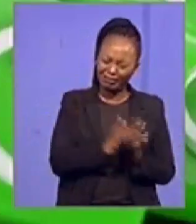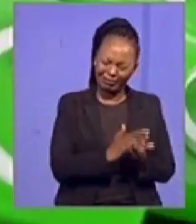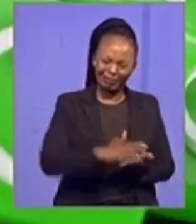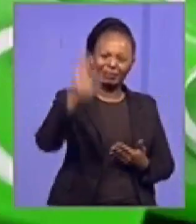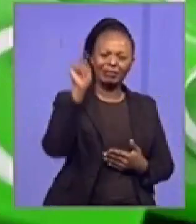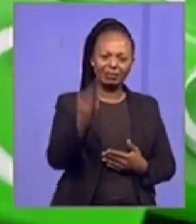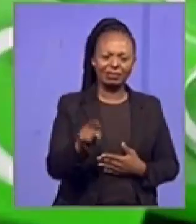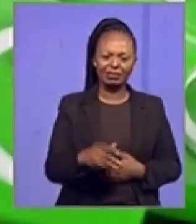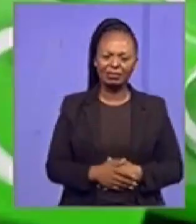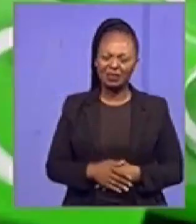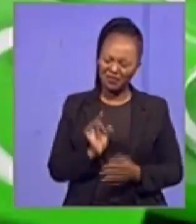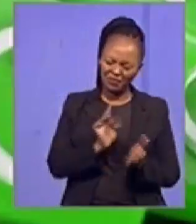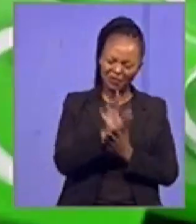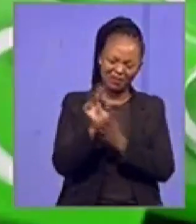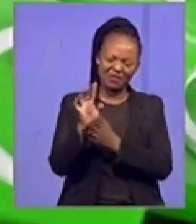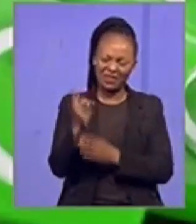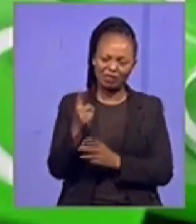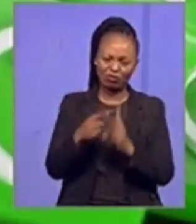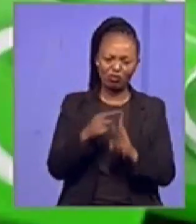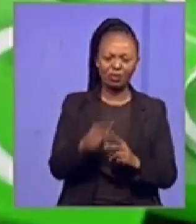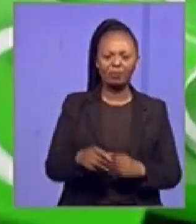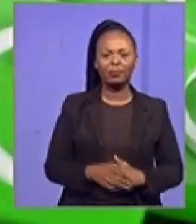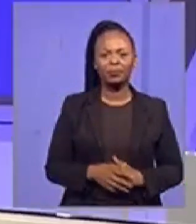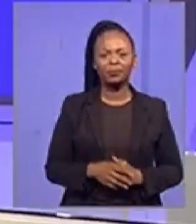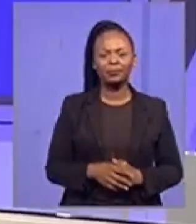a tšhentšha bona pele ke a leboga.